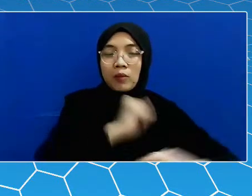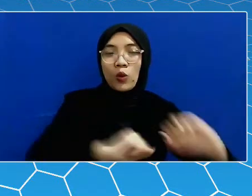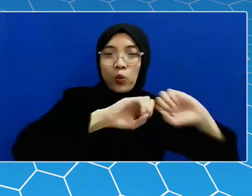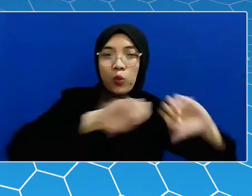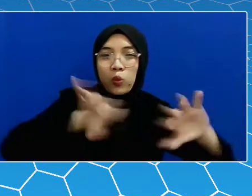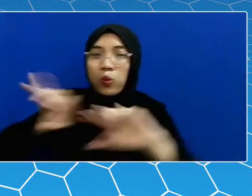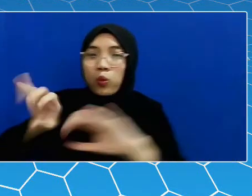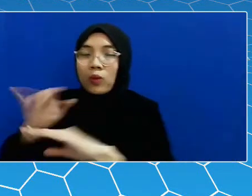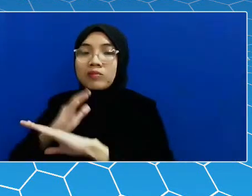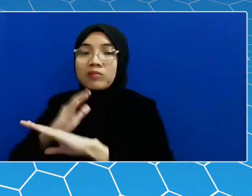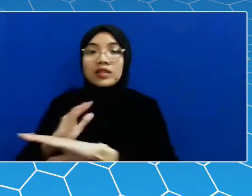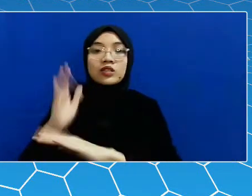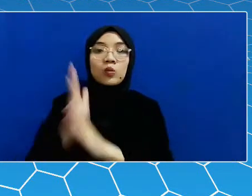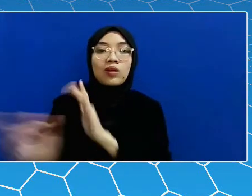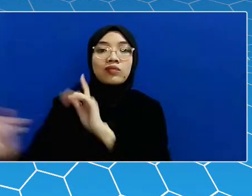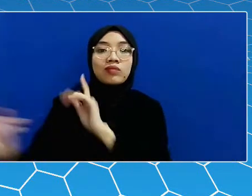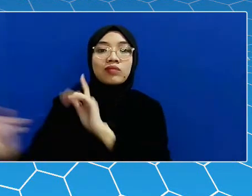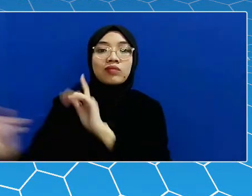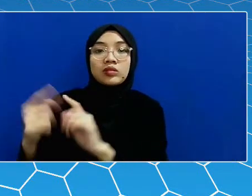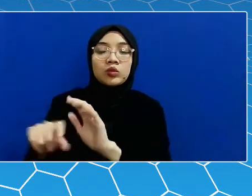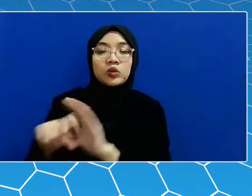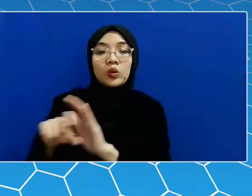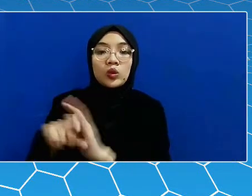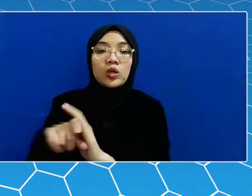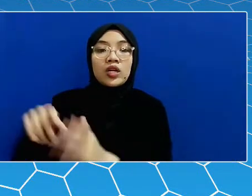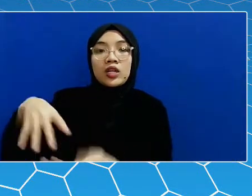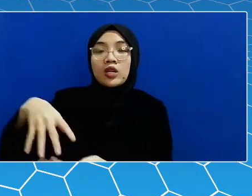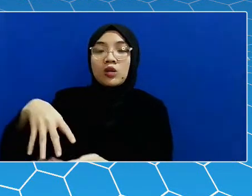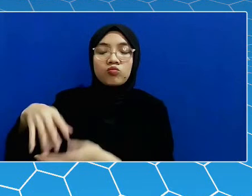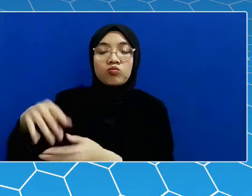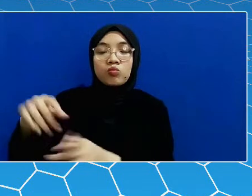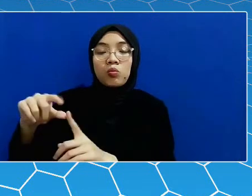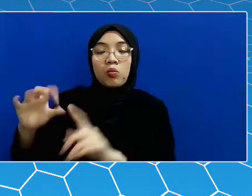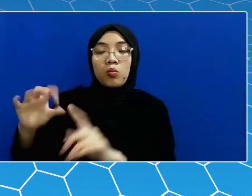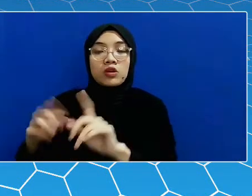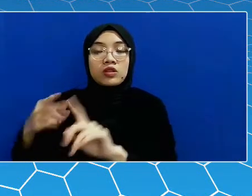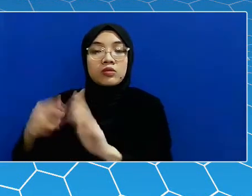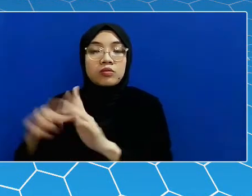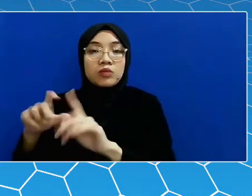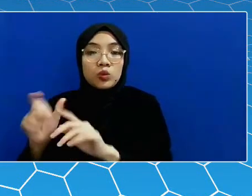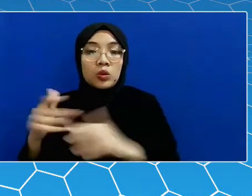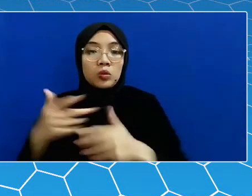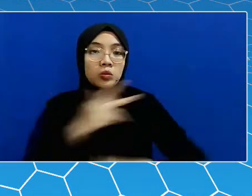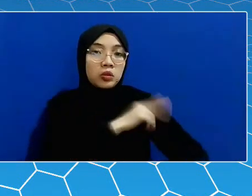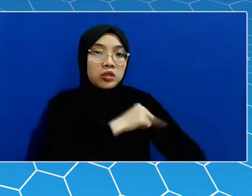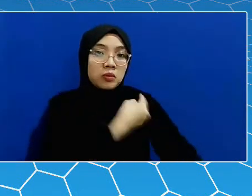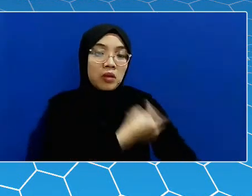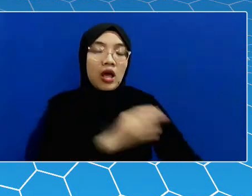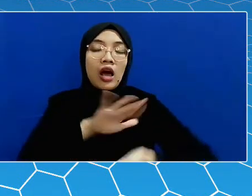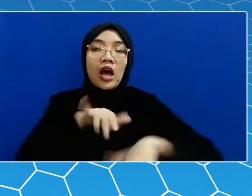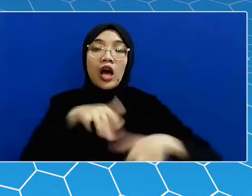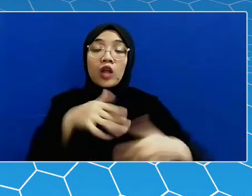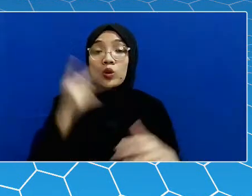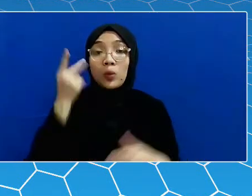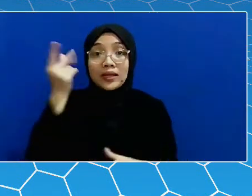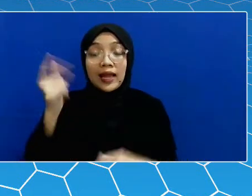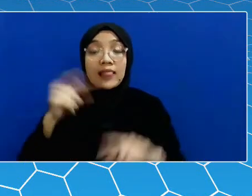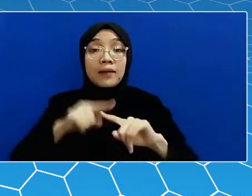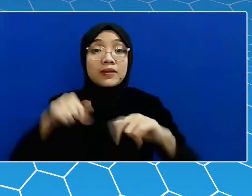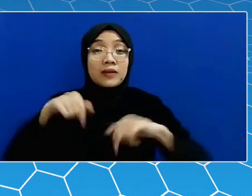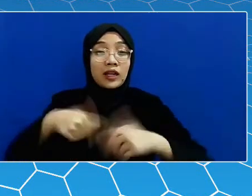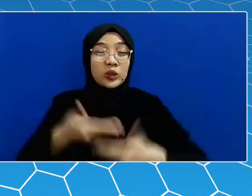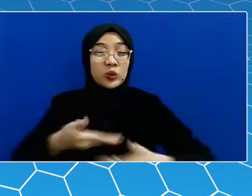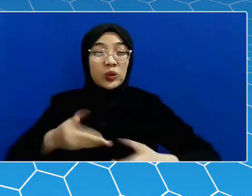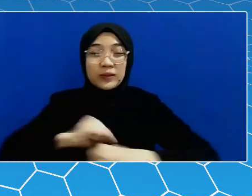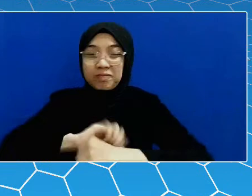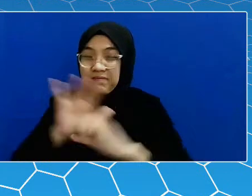many held by the Pospindo and Puskesmas and health center, and also the hospital and etc. But in pandemic era, we